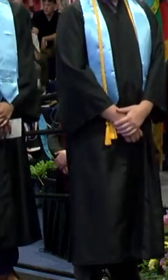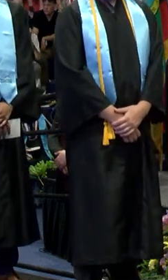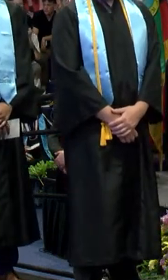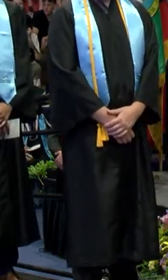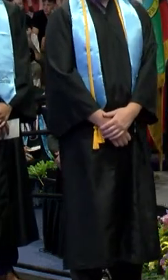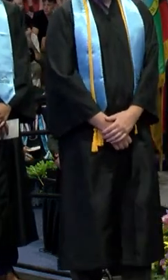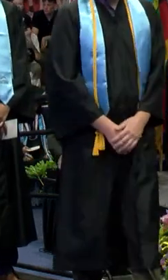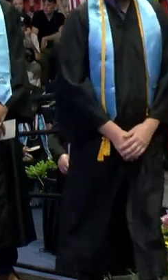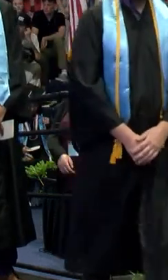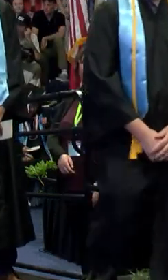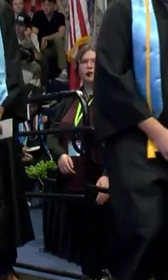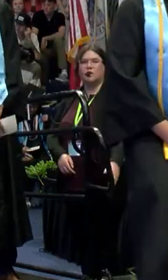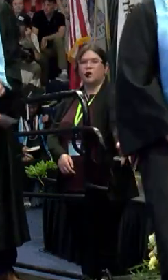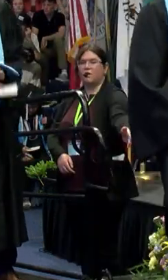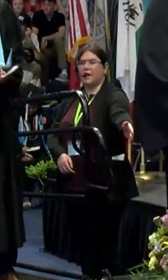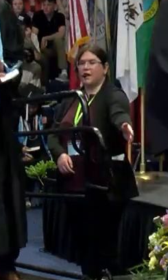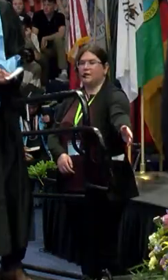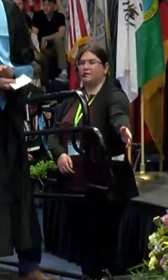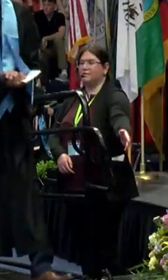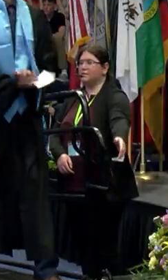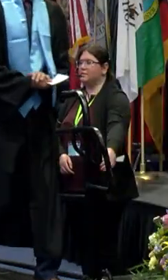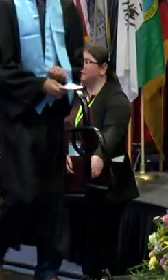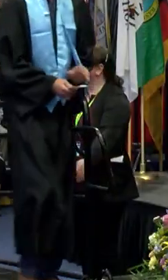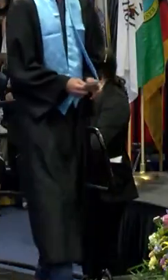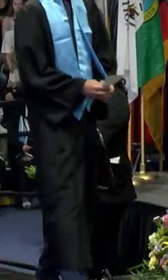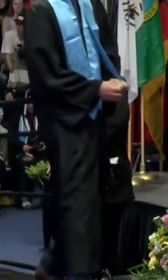Lane Larson, magna cum laude.